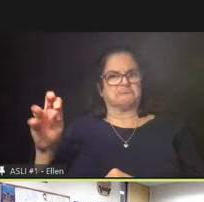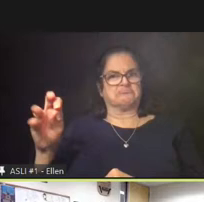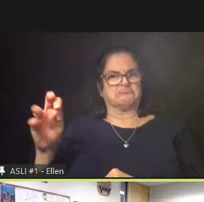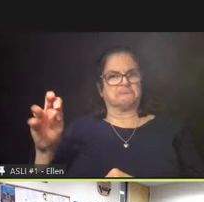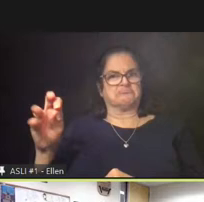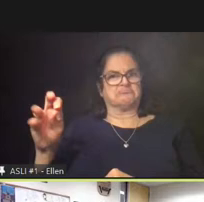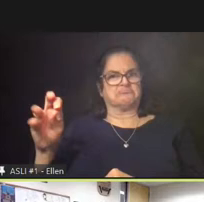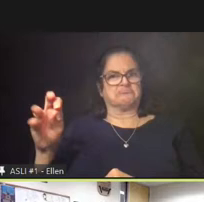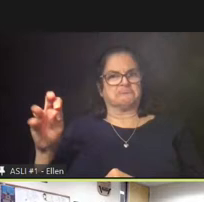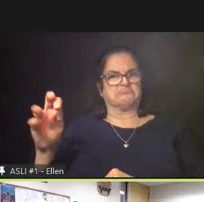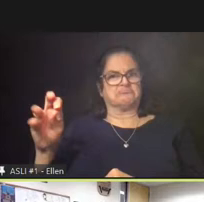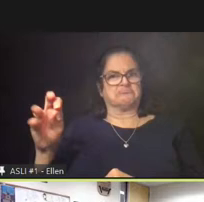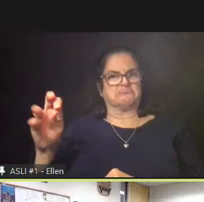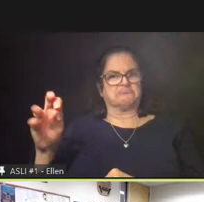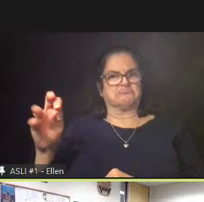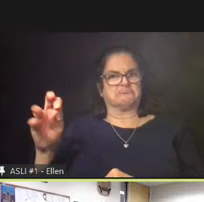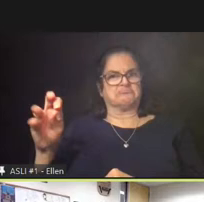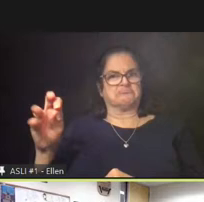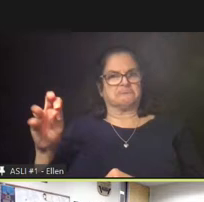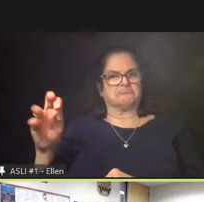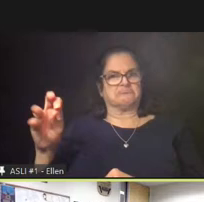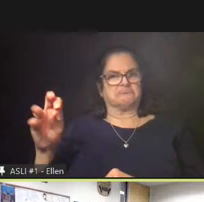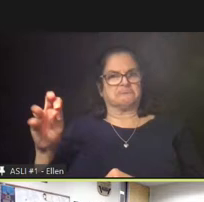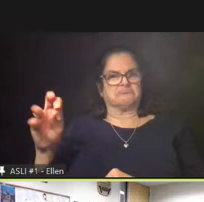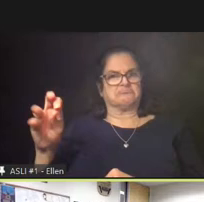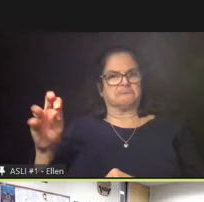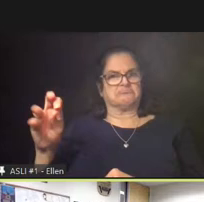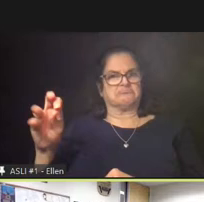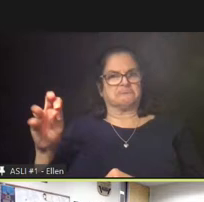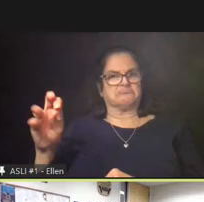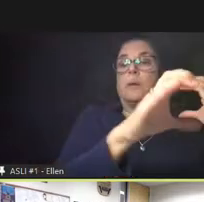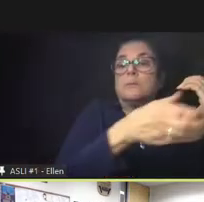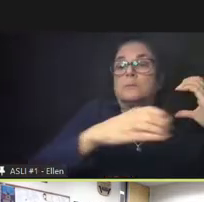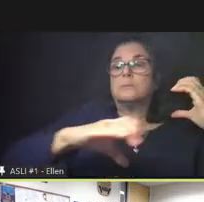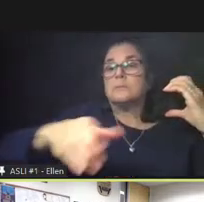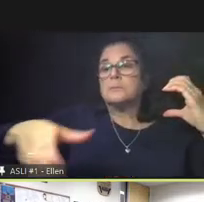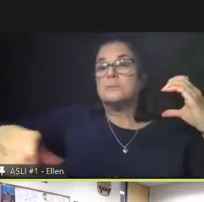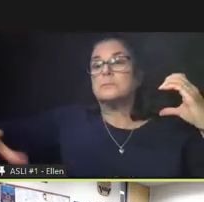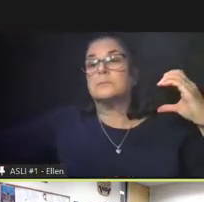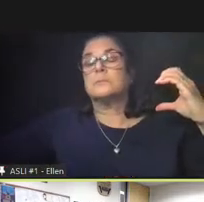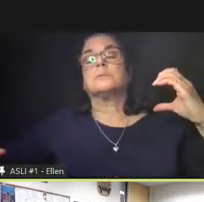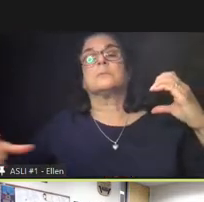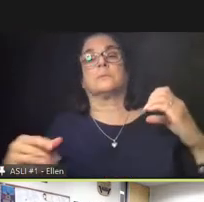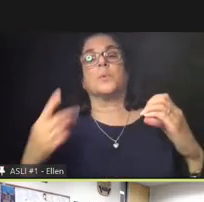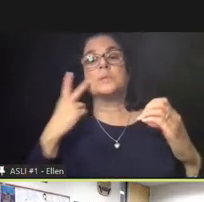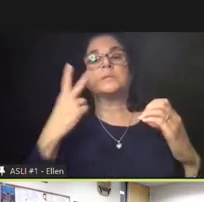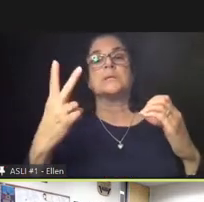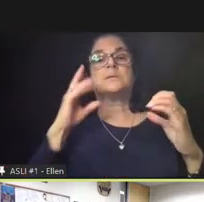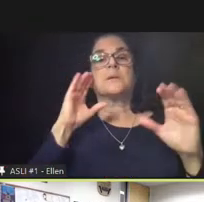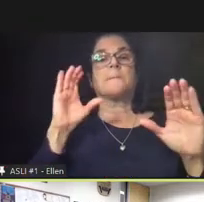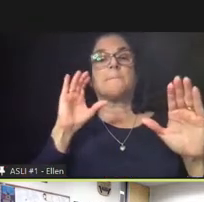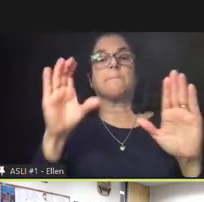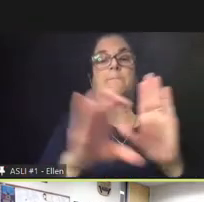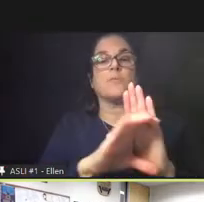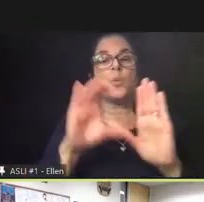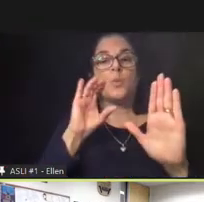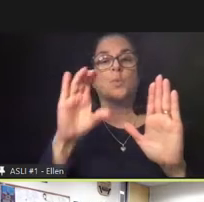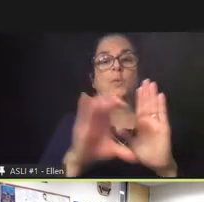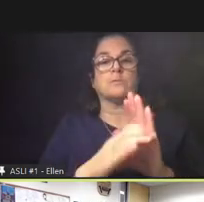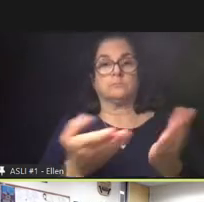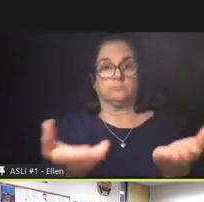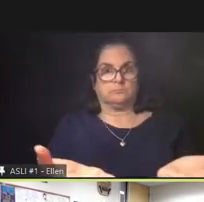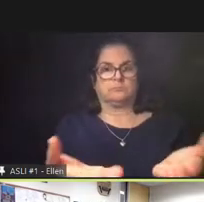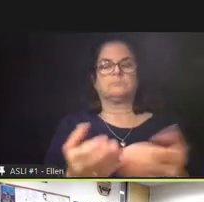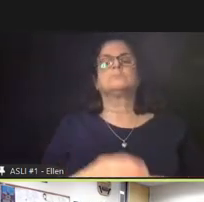station house itself, as well as relocating cables and other things out of the footprint of the project. We can see some photos around that. Here's a